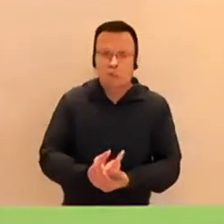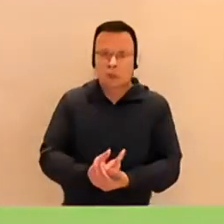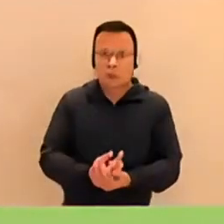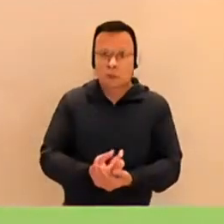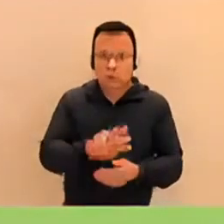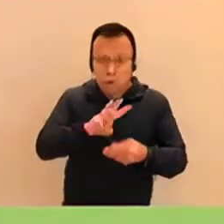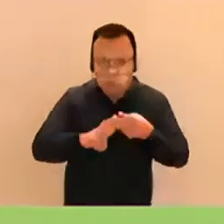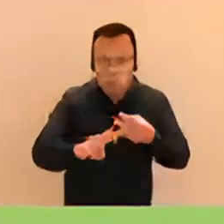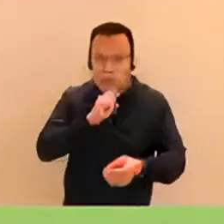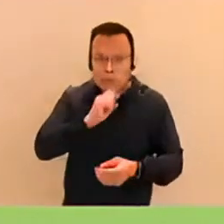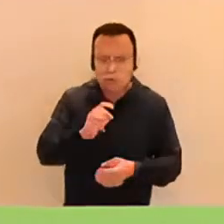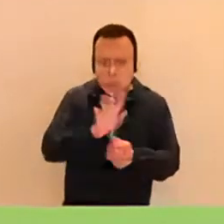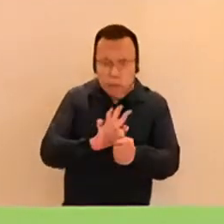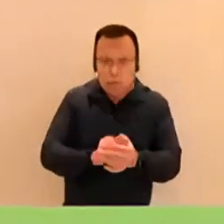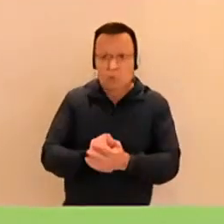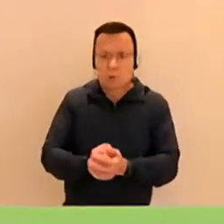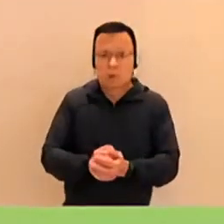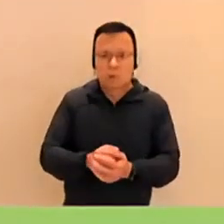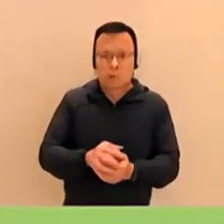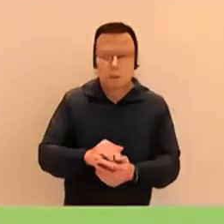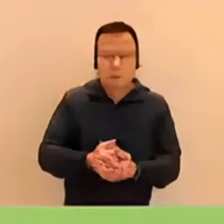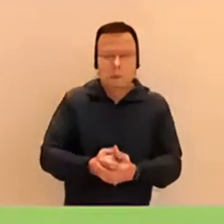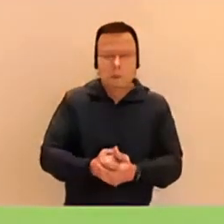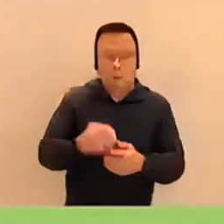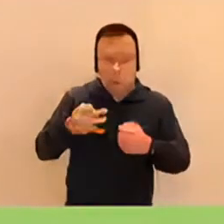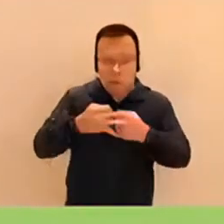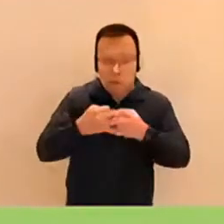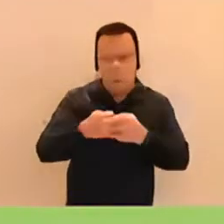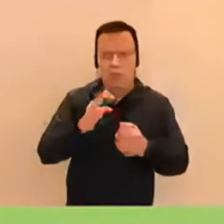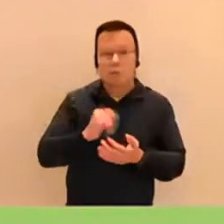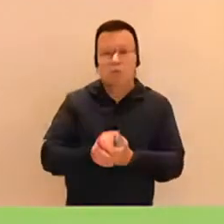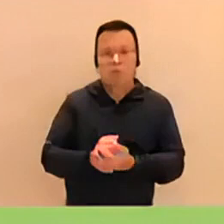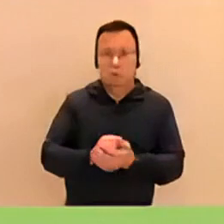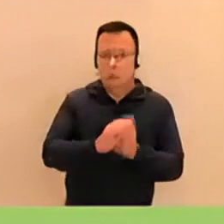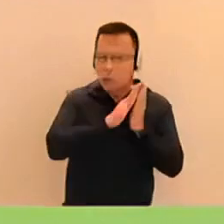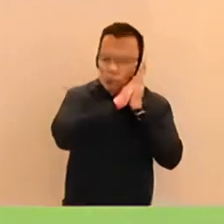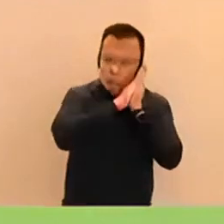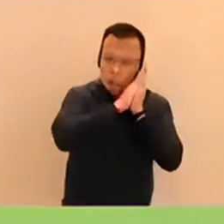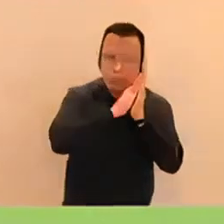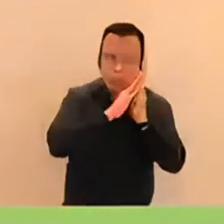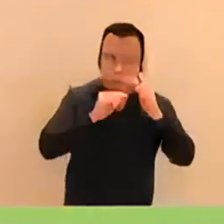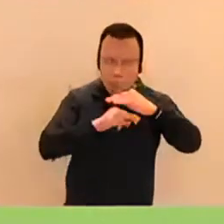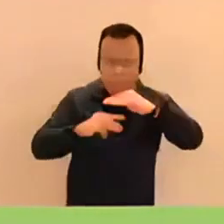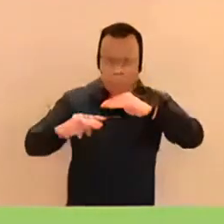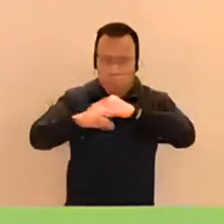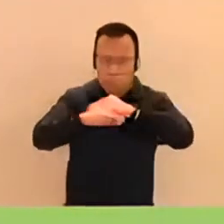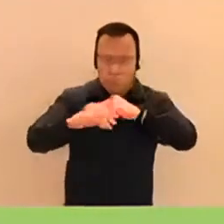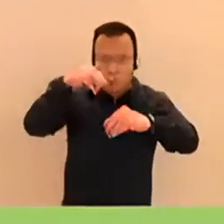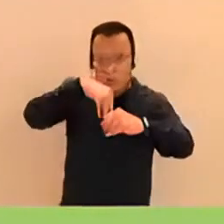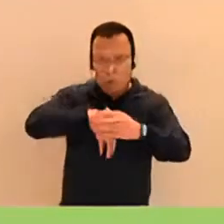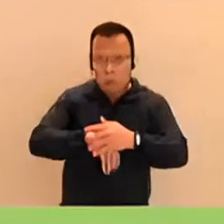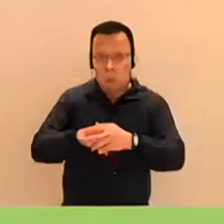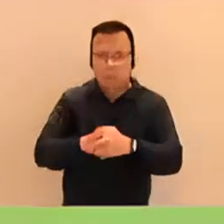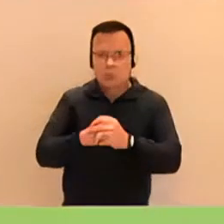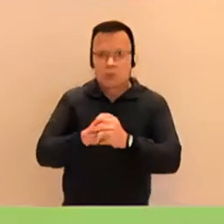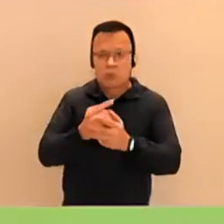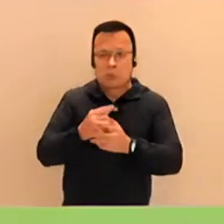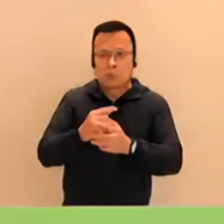the corridors thus formed will provide residents of the islands a more enjoyable water